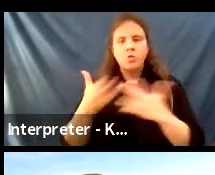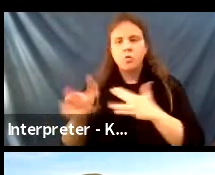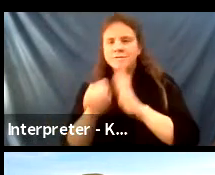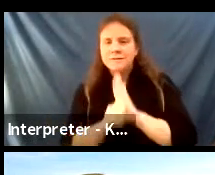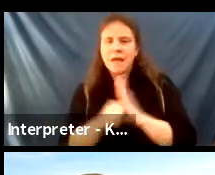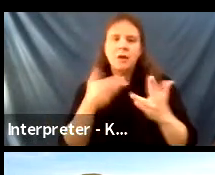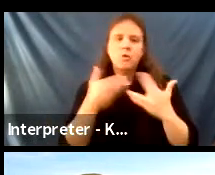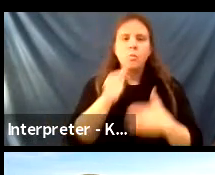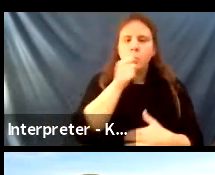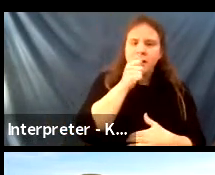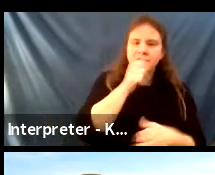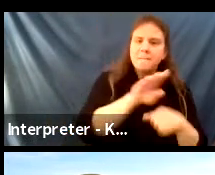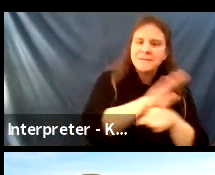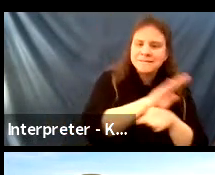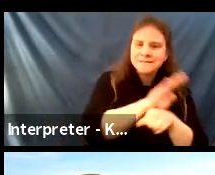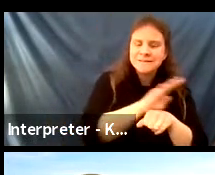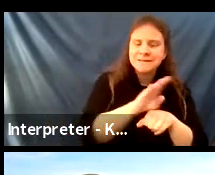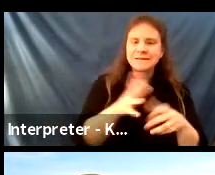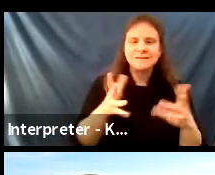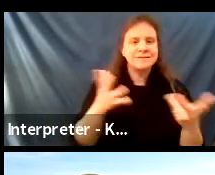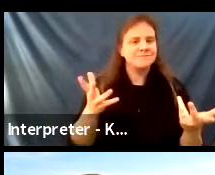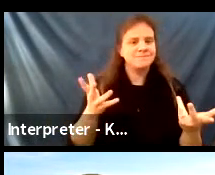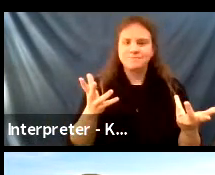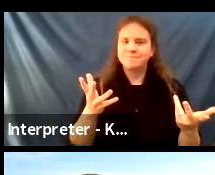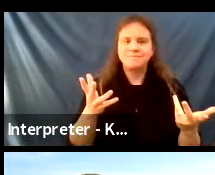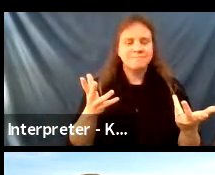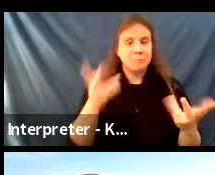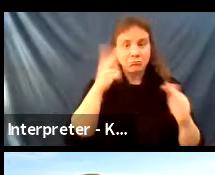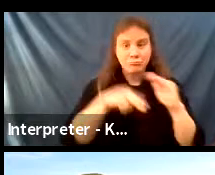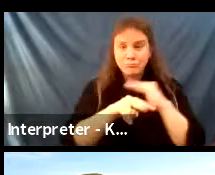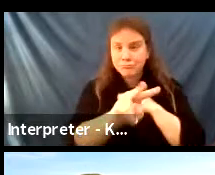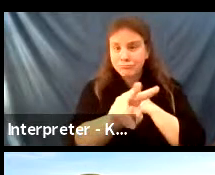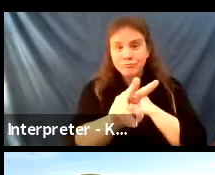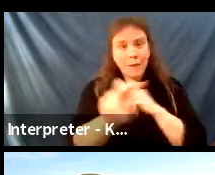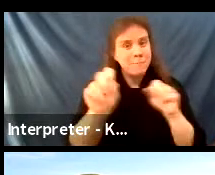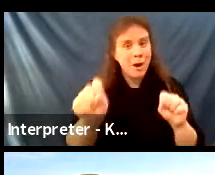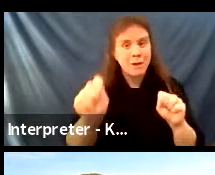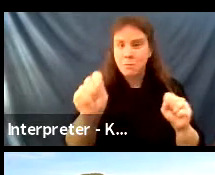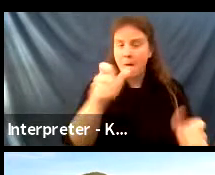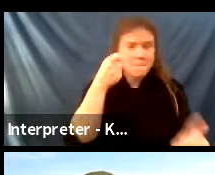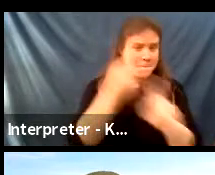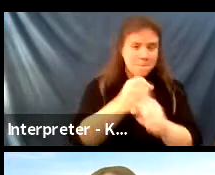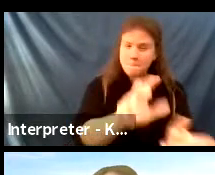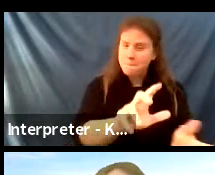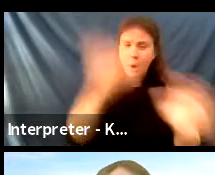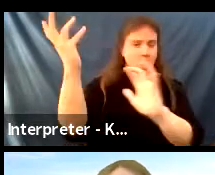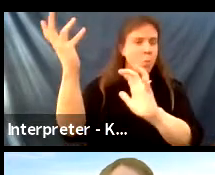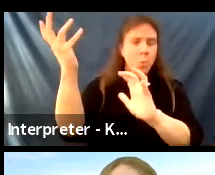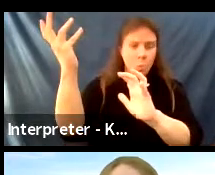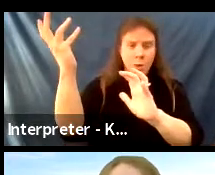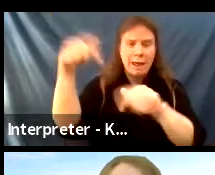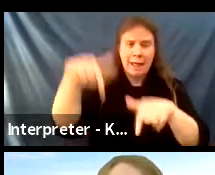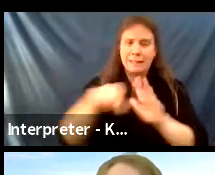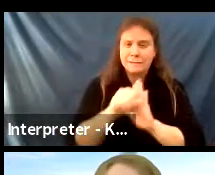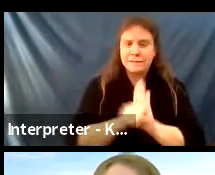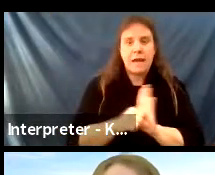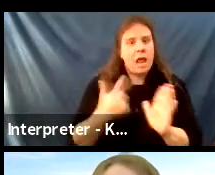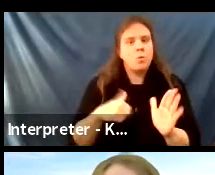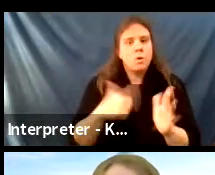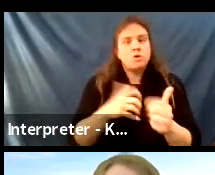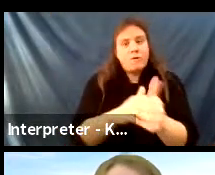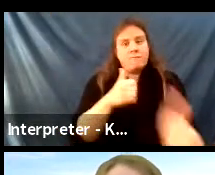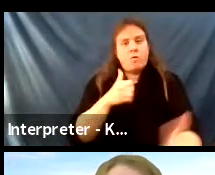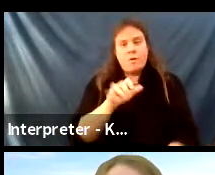going to go down, then, I mean, we could really be looking down the barrel of one of the biggest disasters we've seen in this state. We really don't want that to